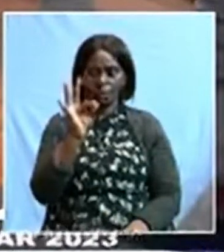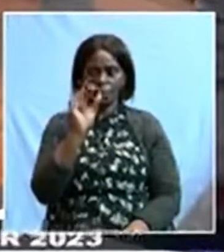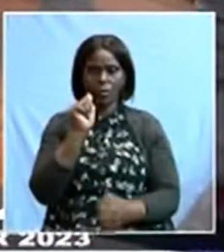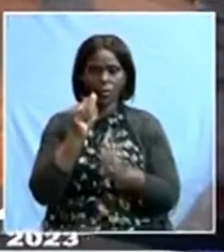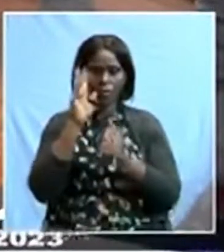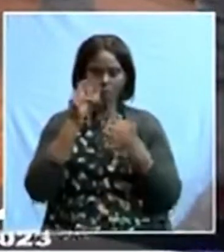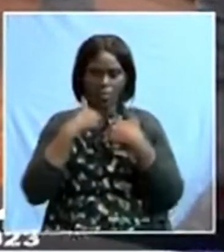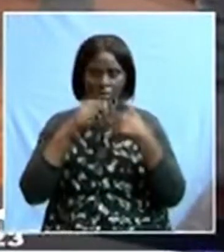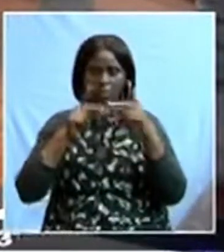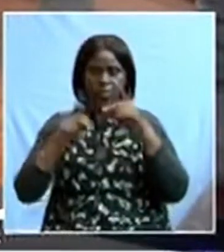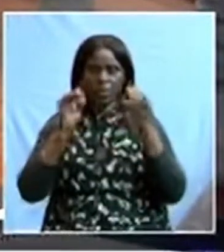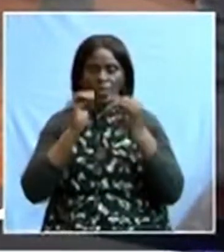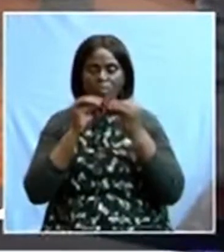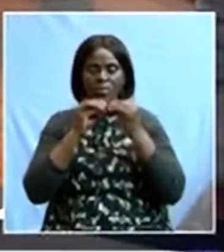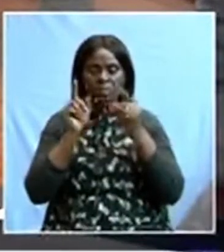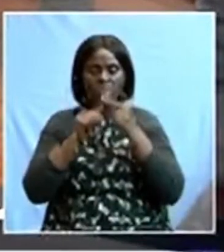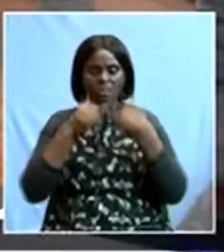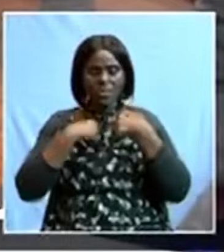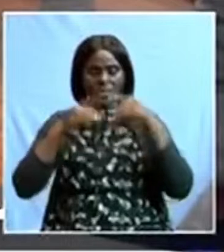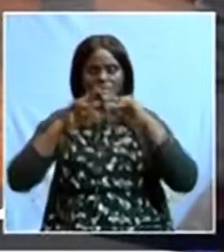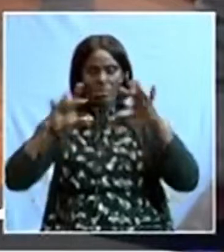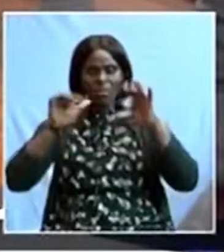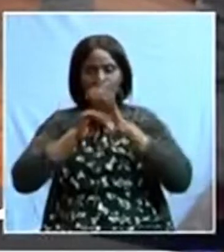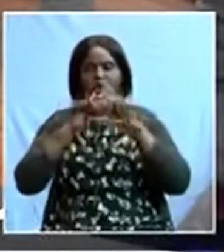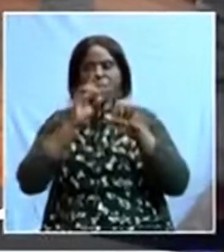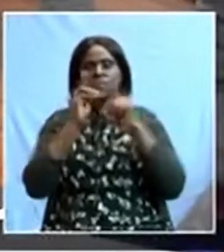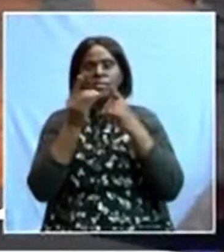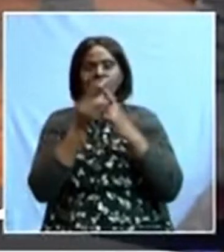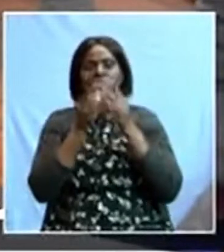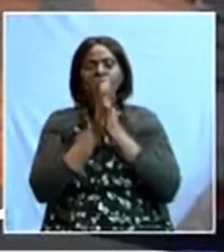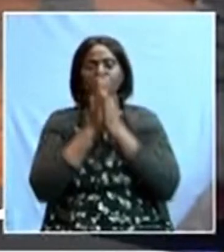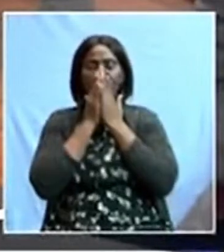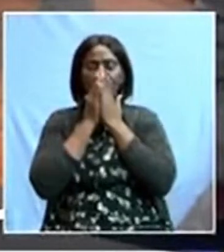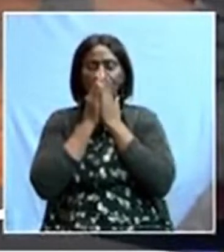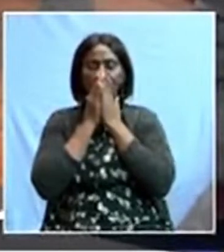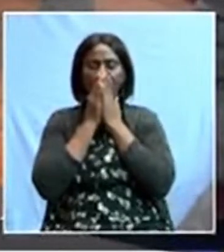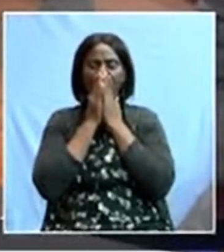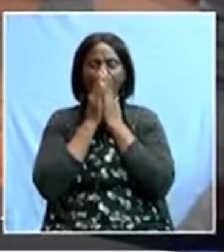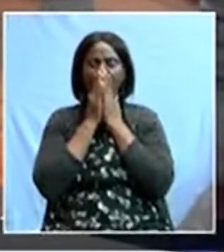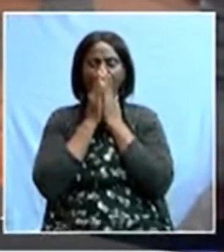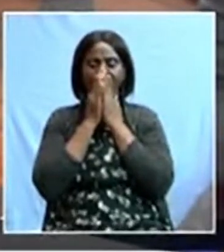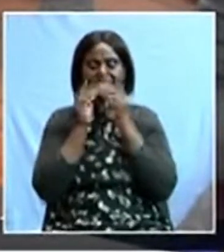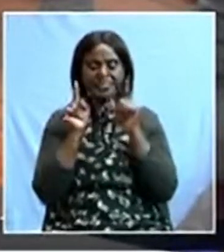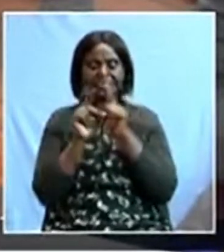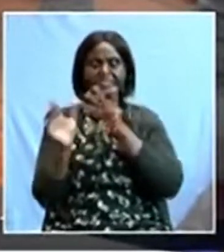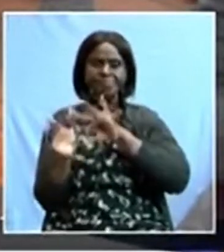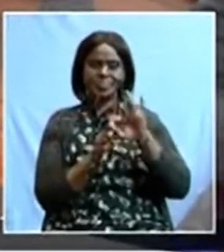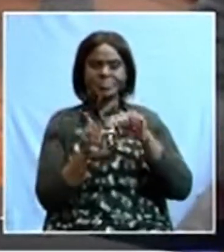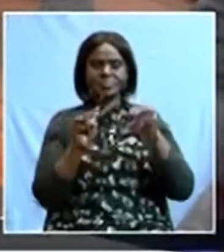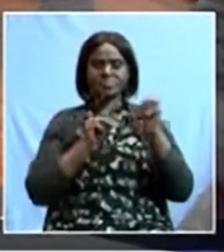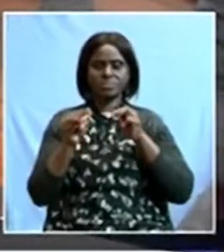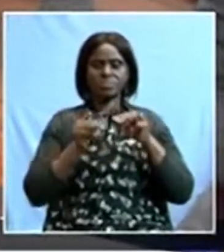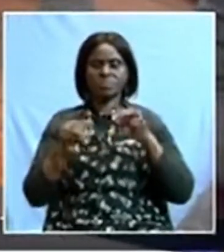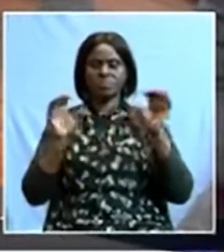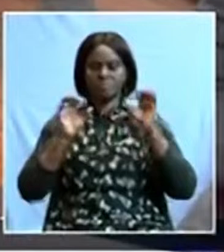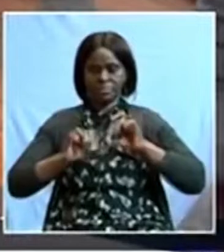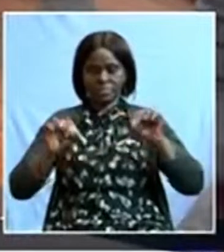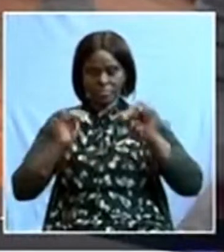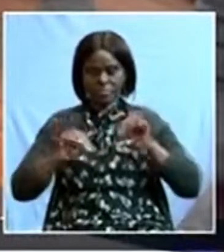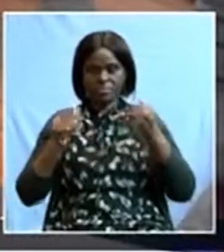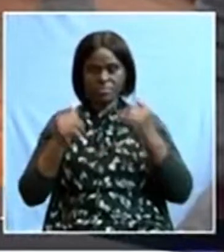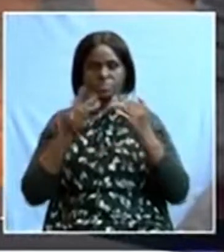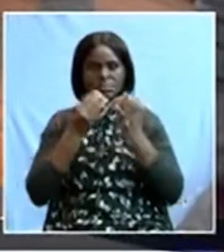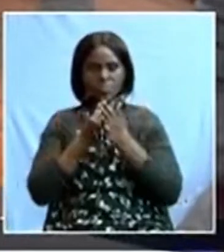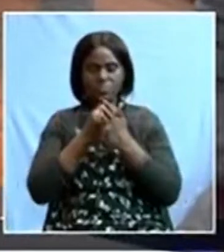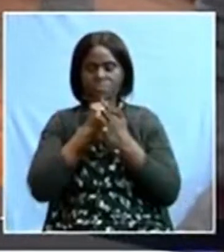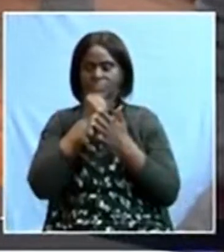will attract the citizenry to get land in the district. We come to management of non-current assets and